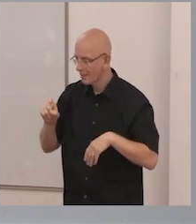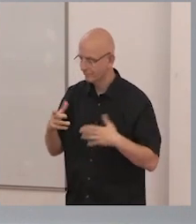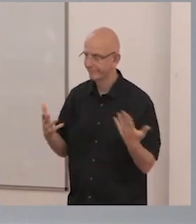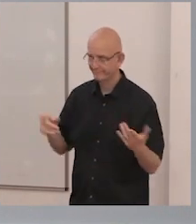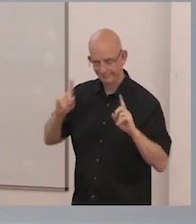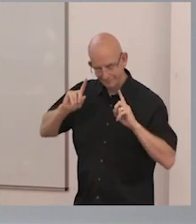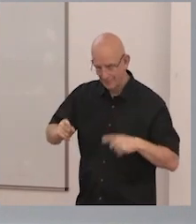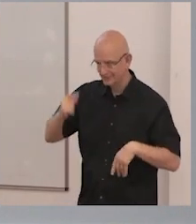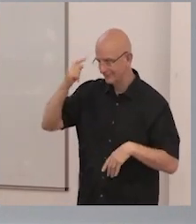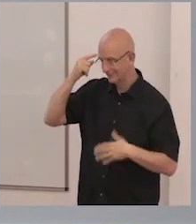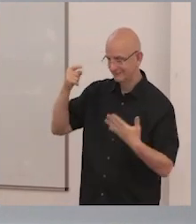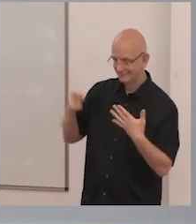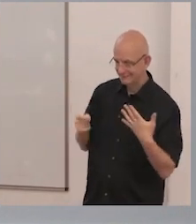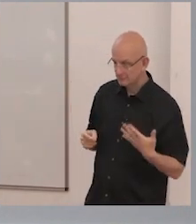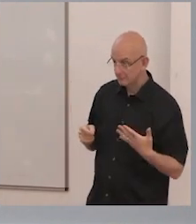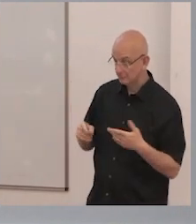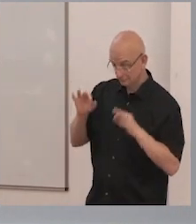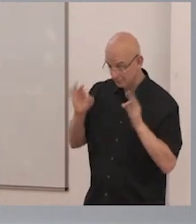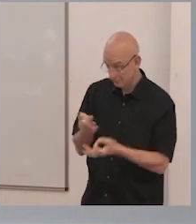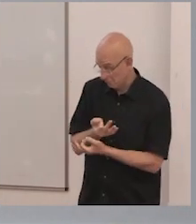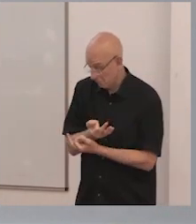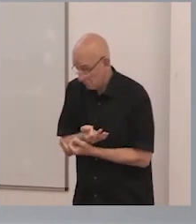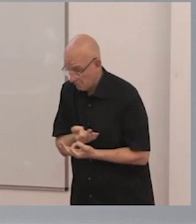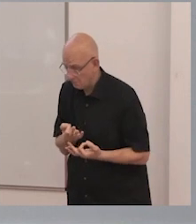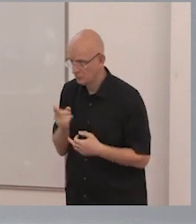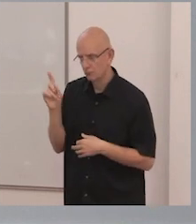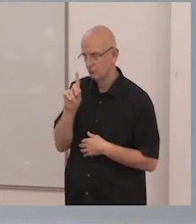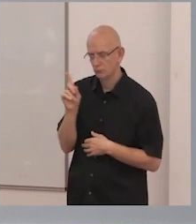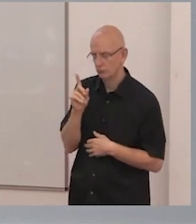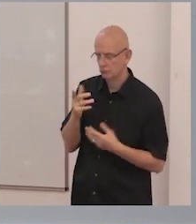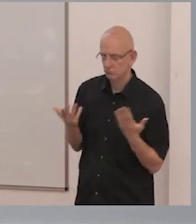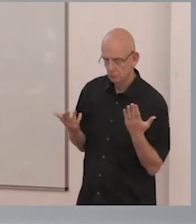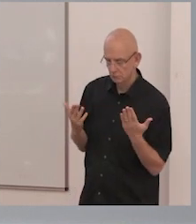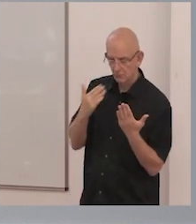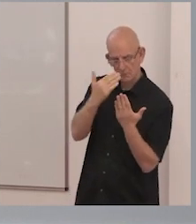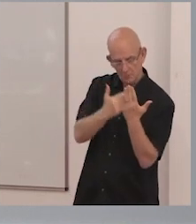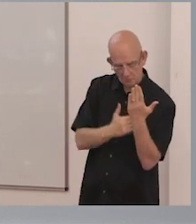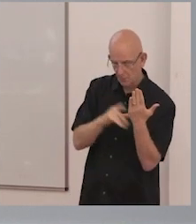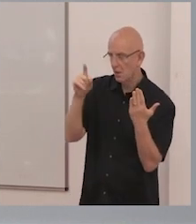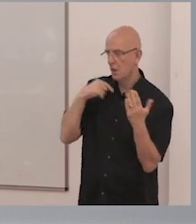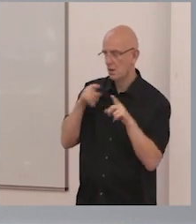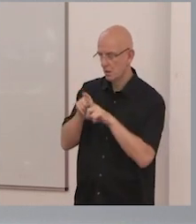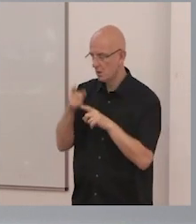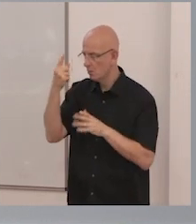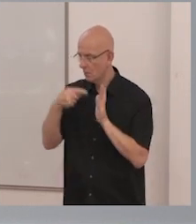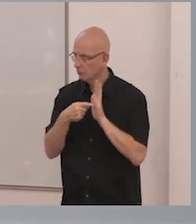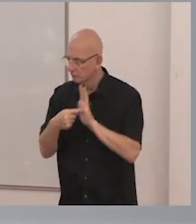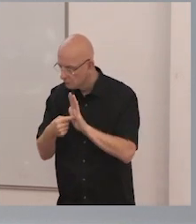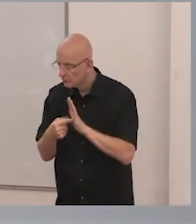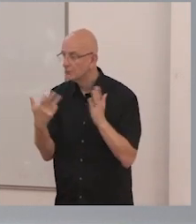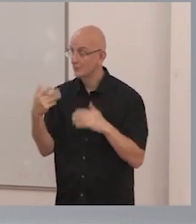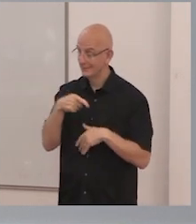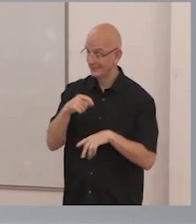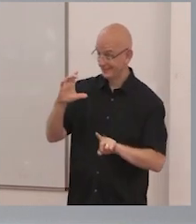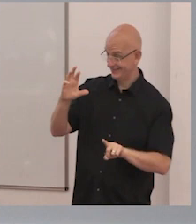I also want just to highlight one other right in the CIC, which is important for disabled children, and that is Article